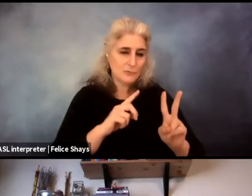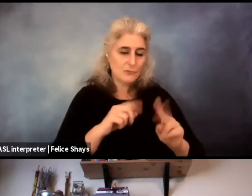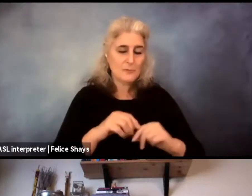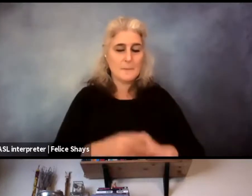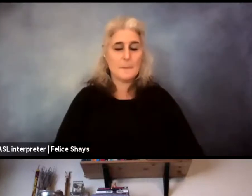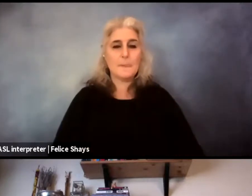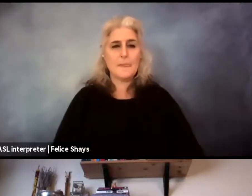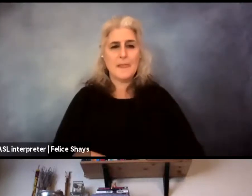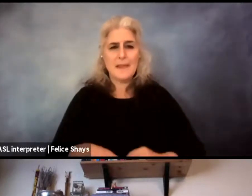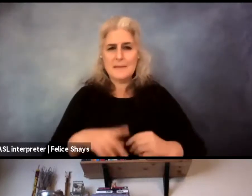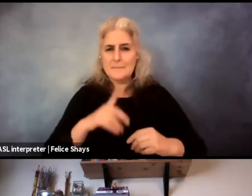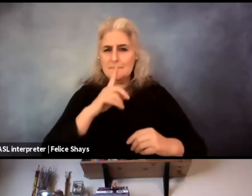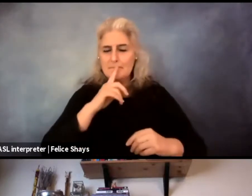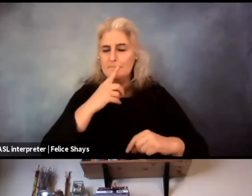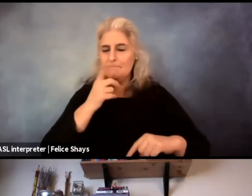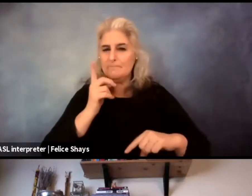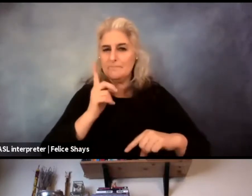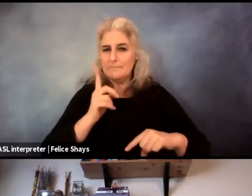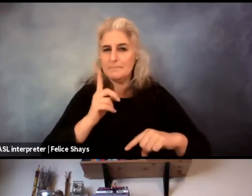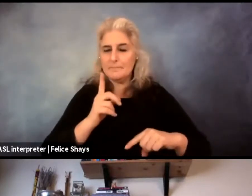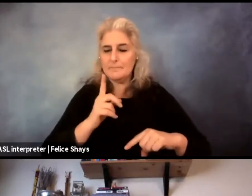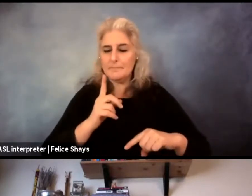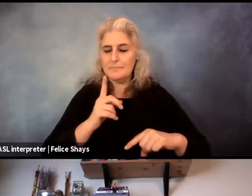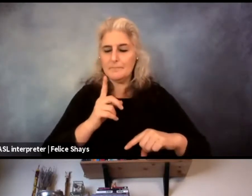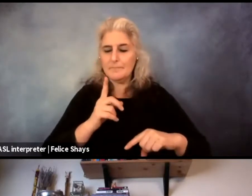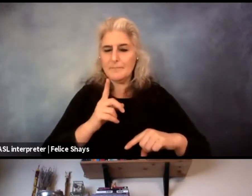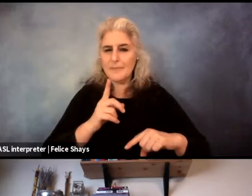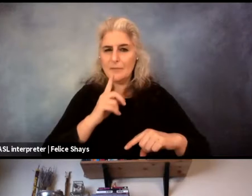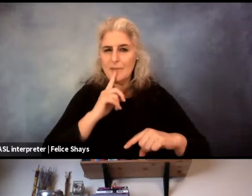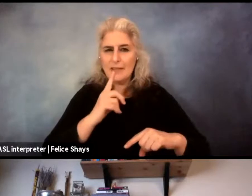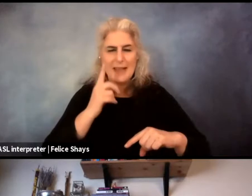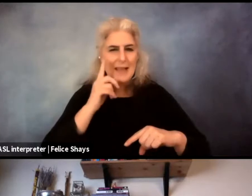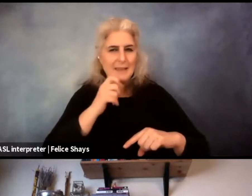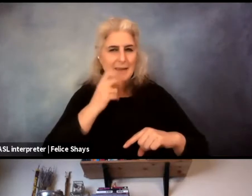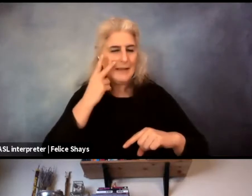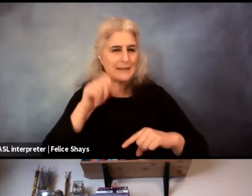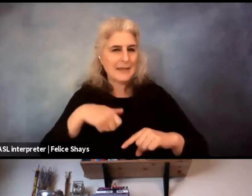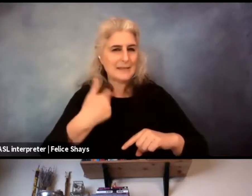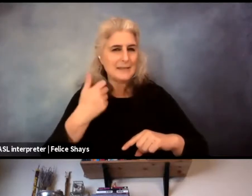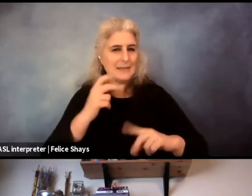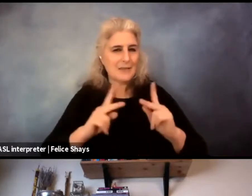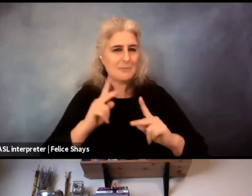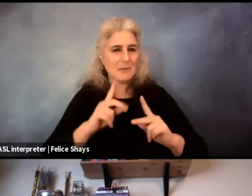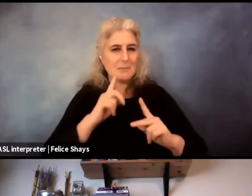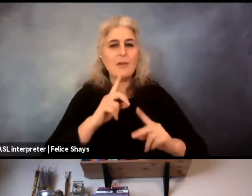And I'm not able to, okay, I don't think I see other people, but okay, 2 to 3.